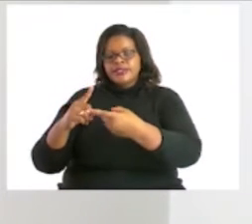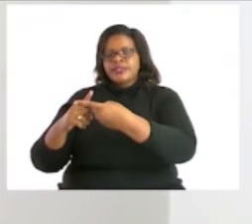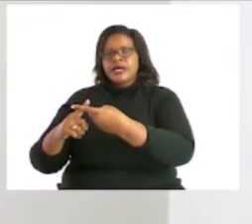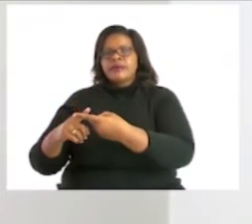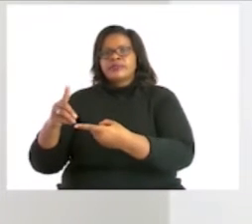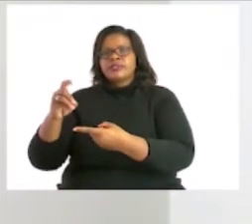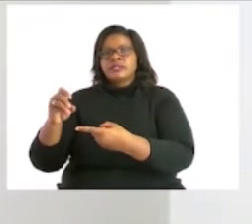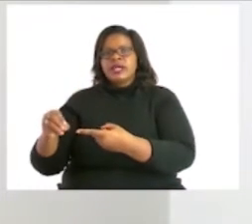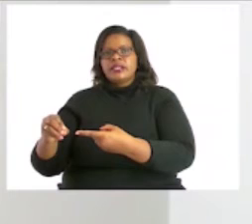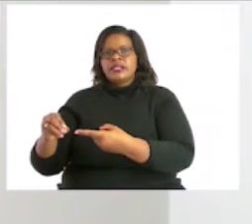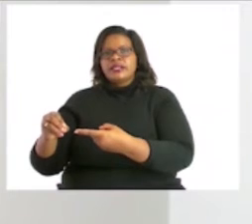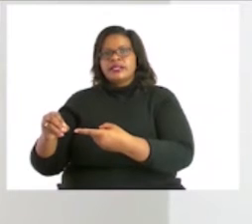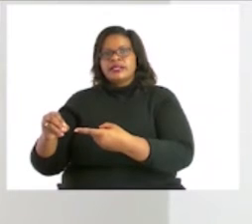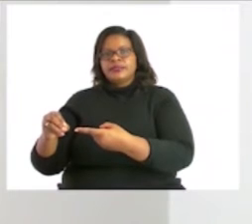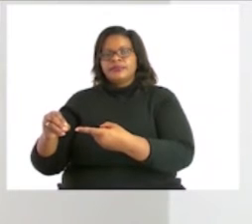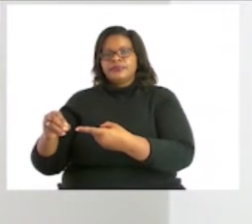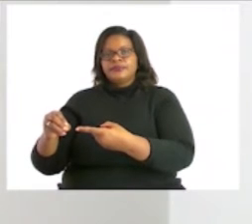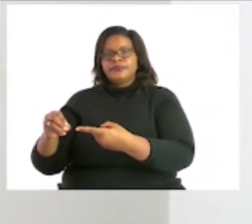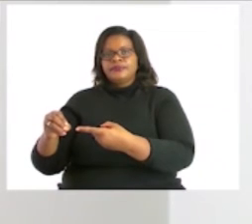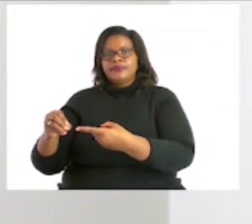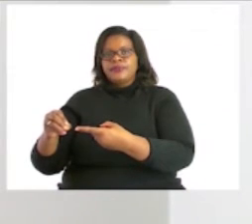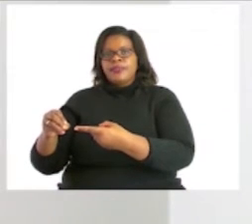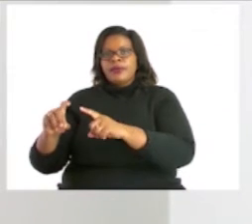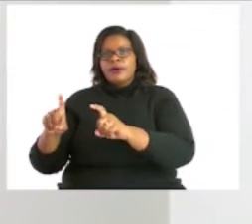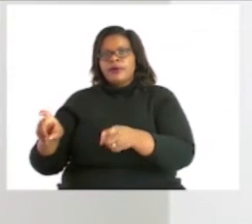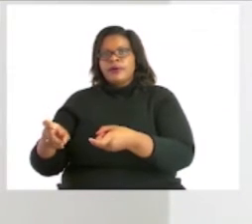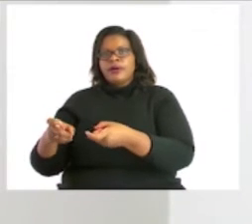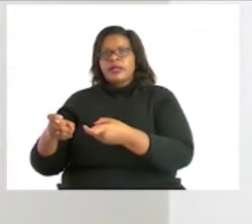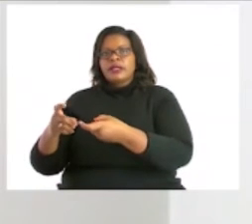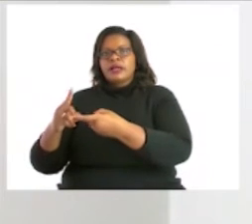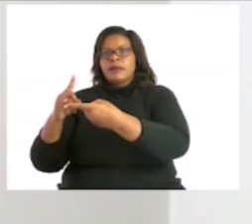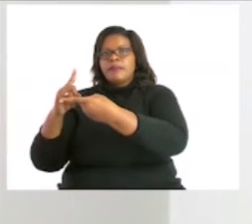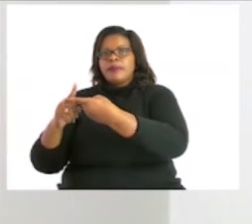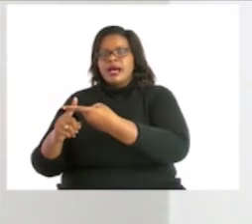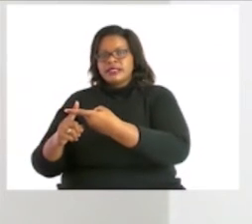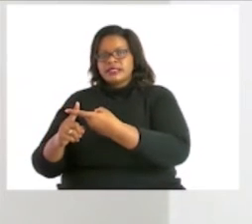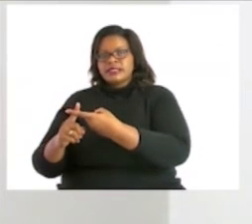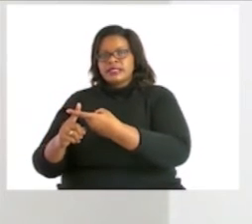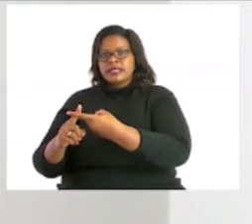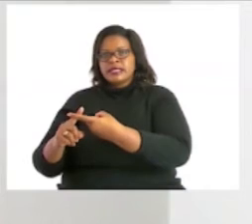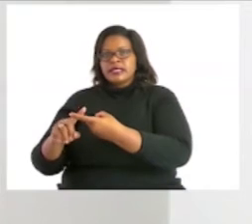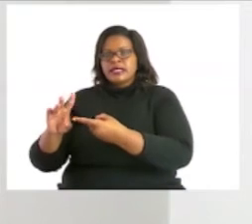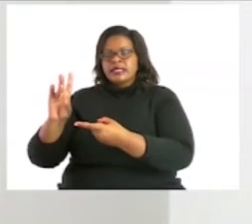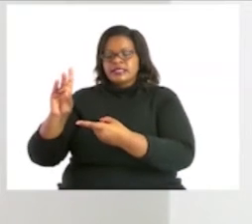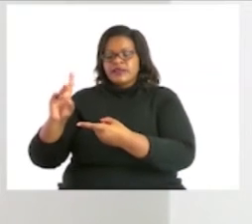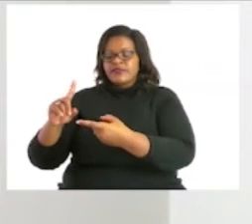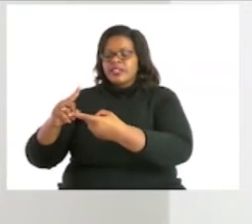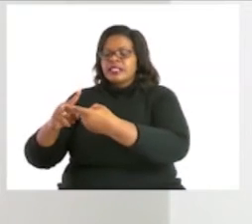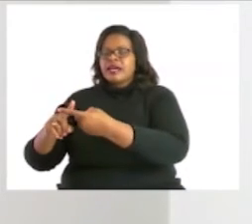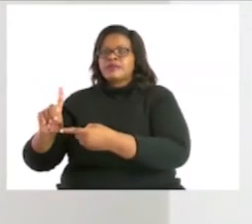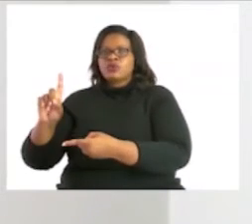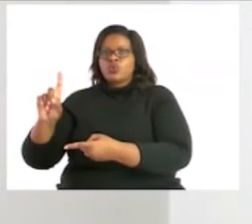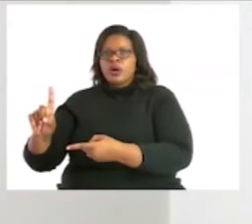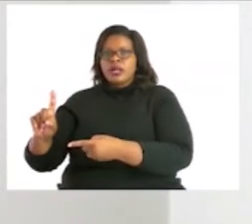10, that is equal to 80. And then lastly, we have 7 times